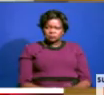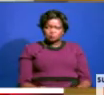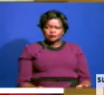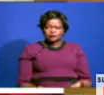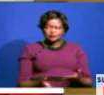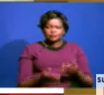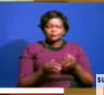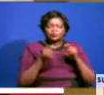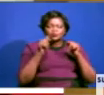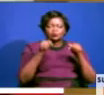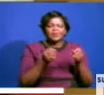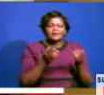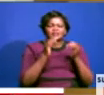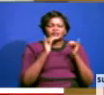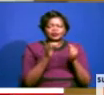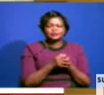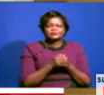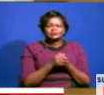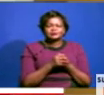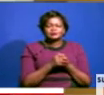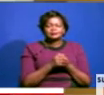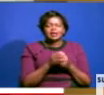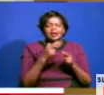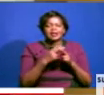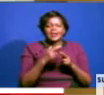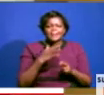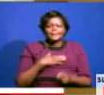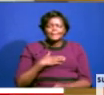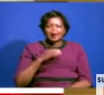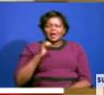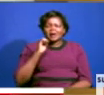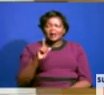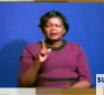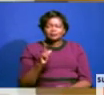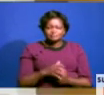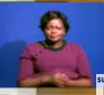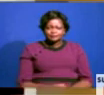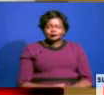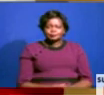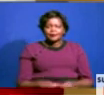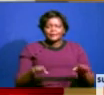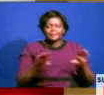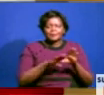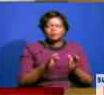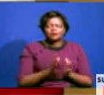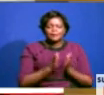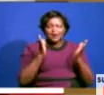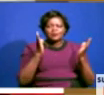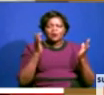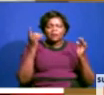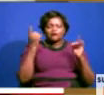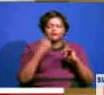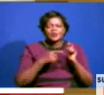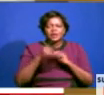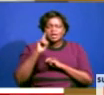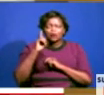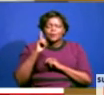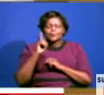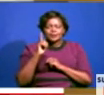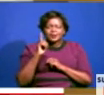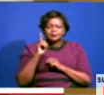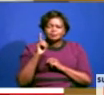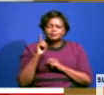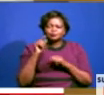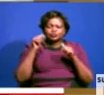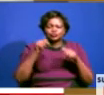a look at today's business news. My name is Wairi Mujenga. Now, members of the public drawn from the Nairobi Metropolitan Area